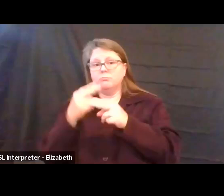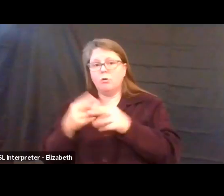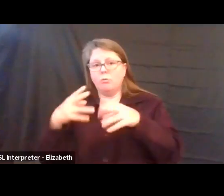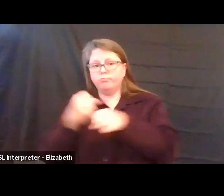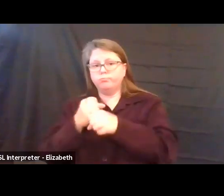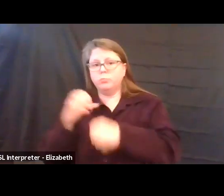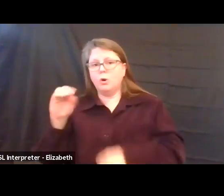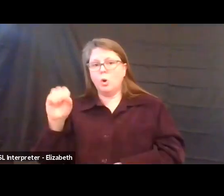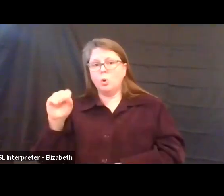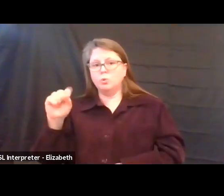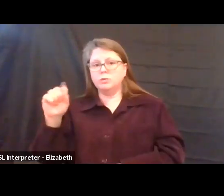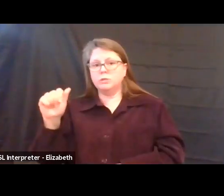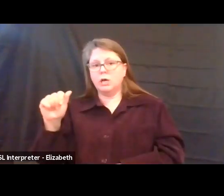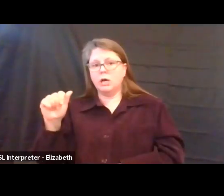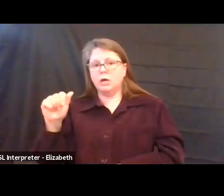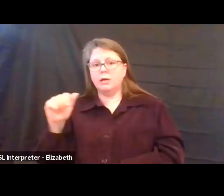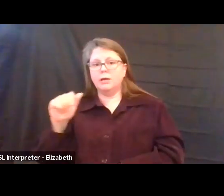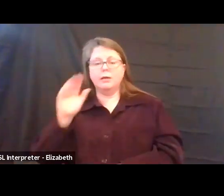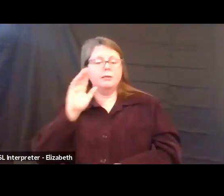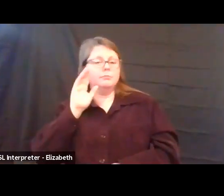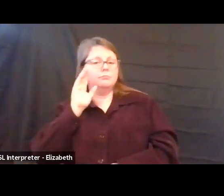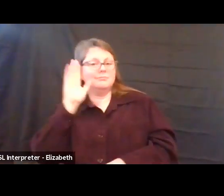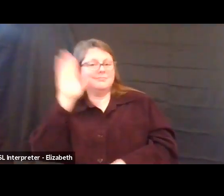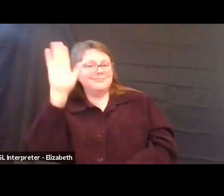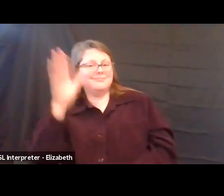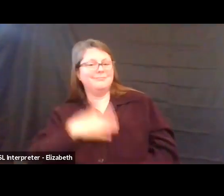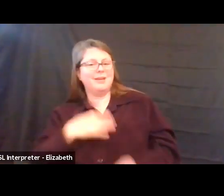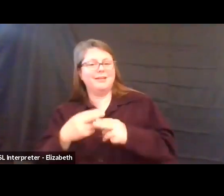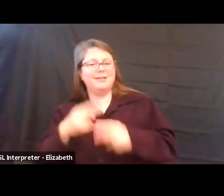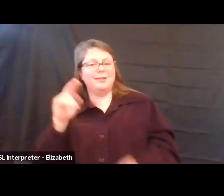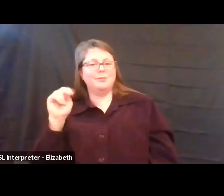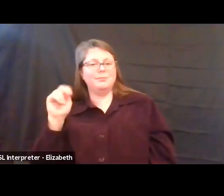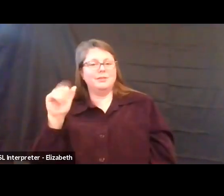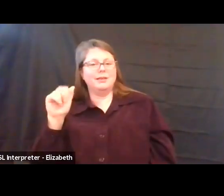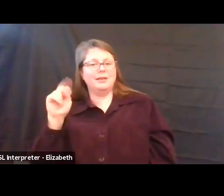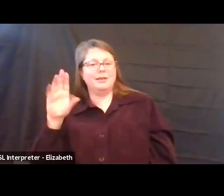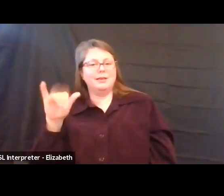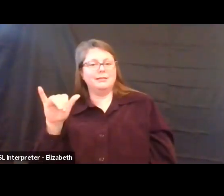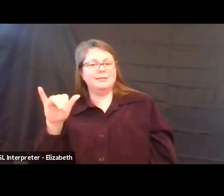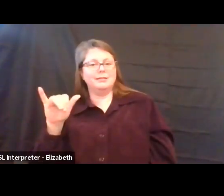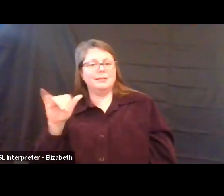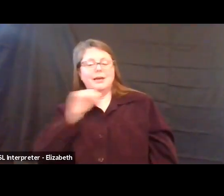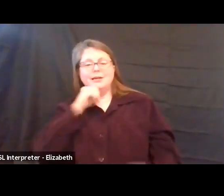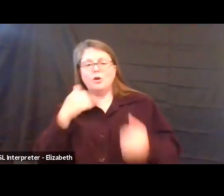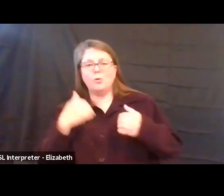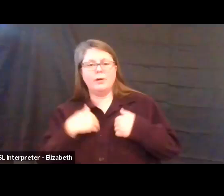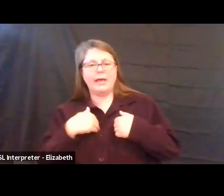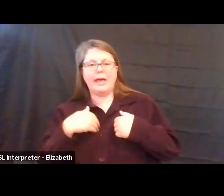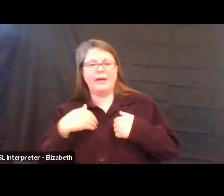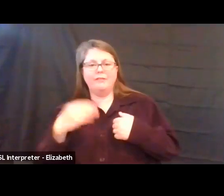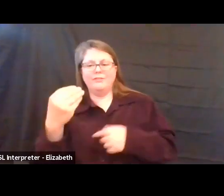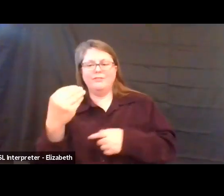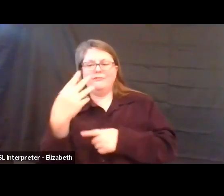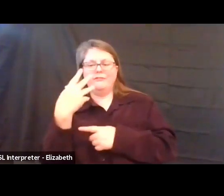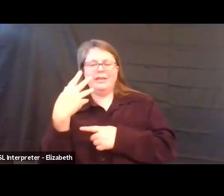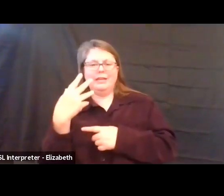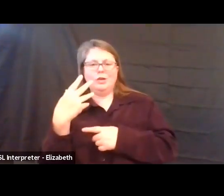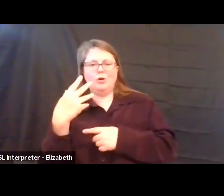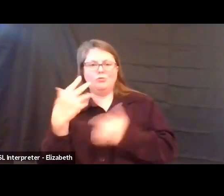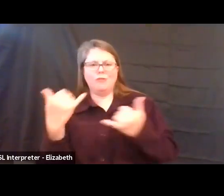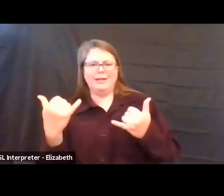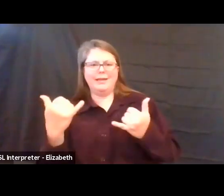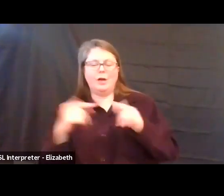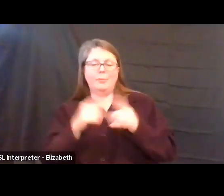Representative. My name is Nancy Engelhardt, and I don't have video right now, but maybe I will get it. I'm on the OSTA